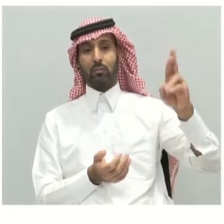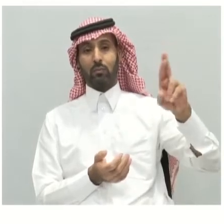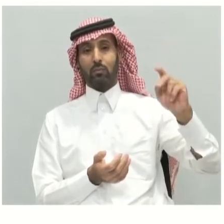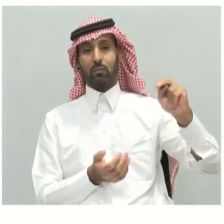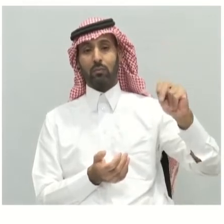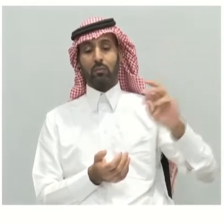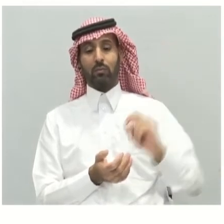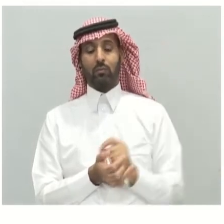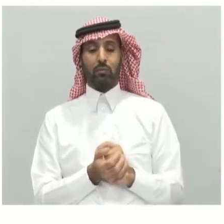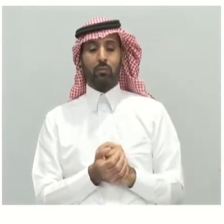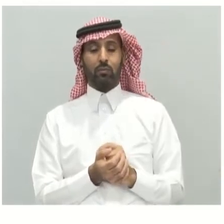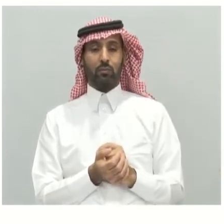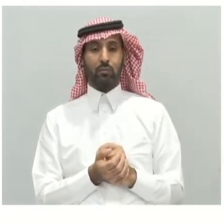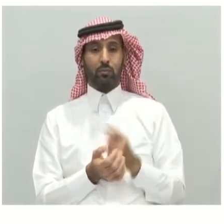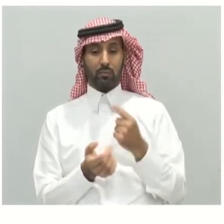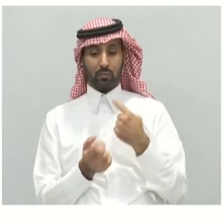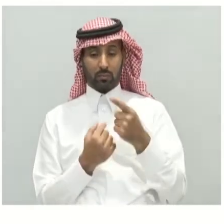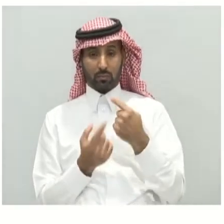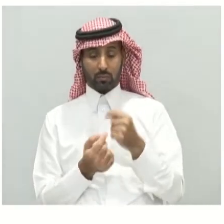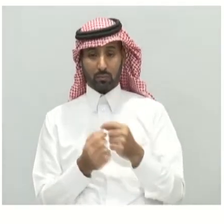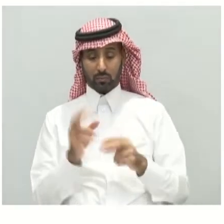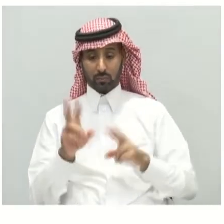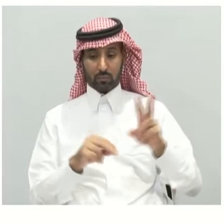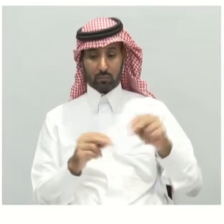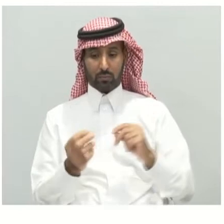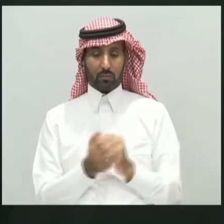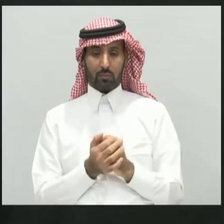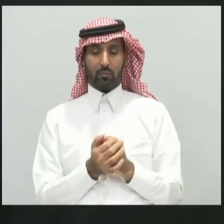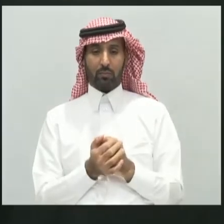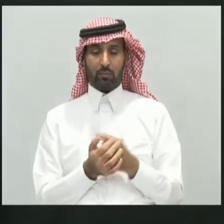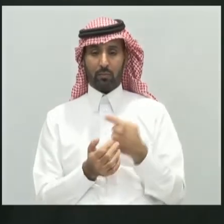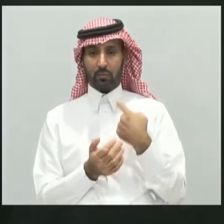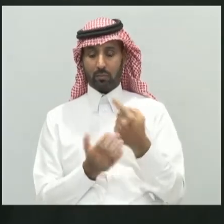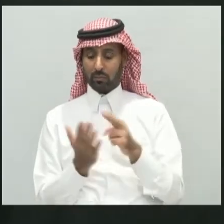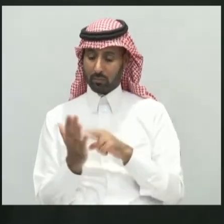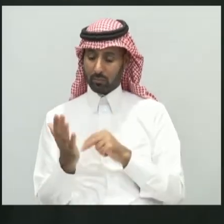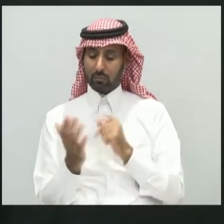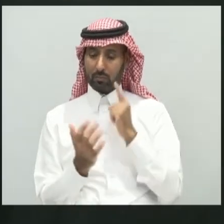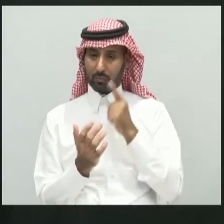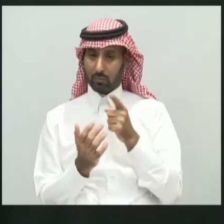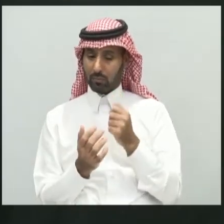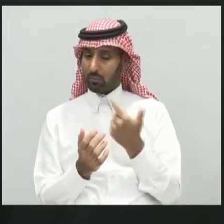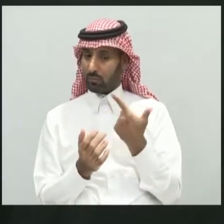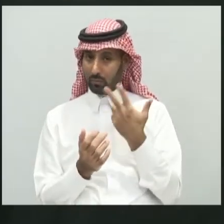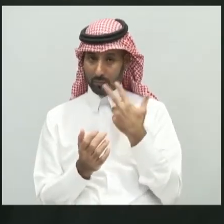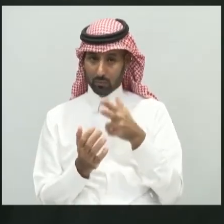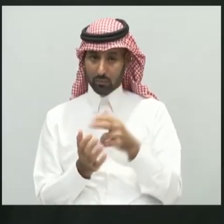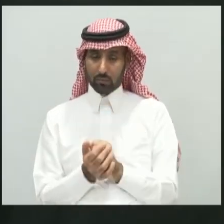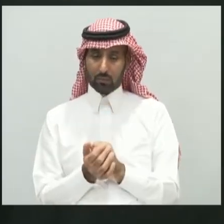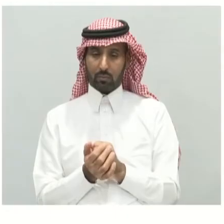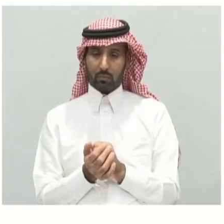I want to tell you, this is a story. Okay, I will read the story and tell me what do you notice, okay?